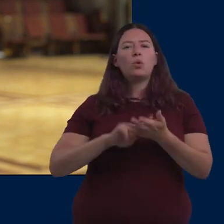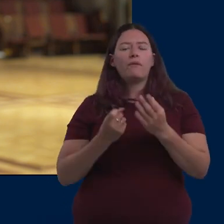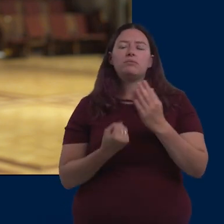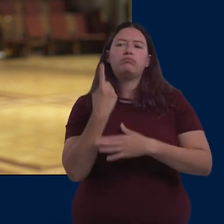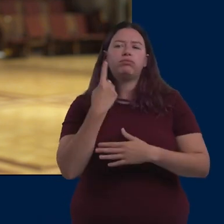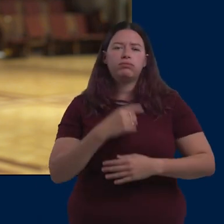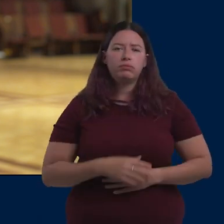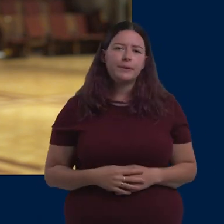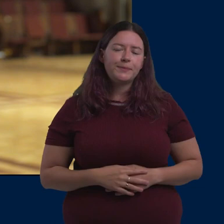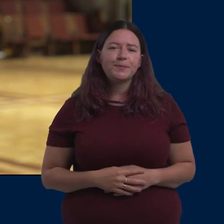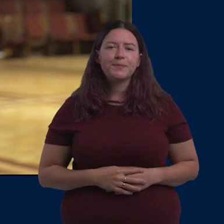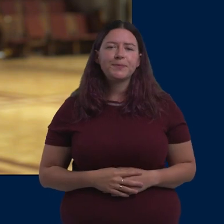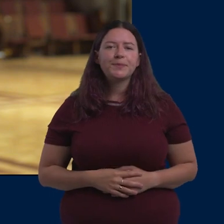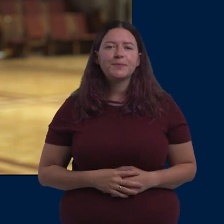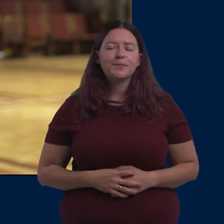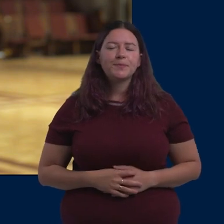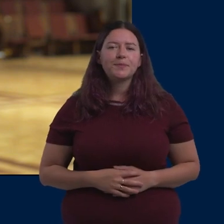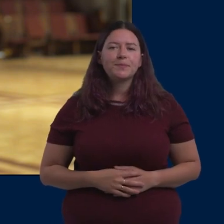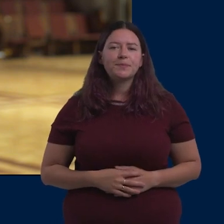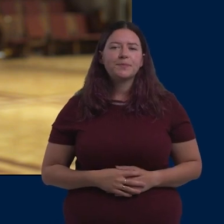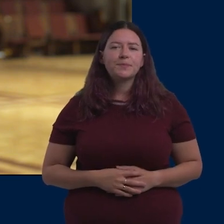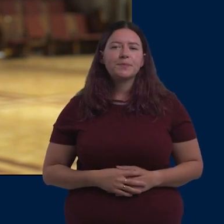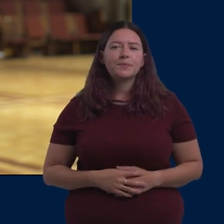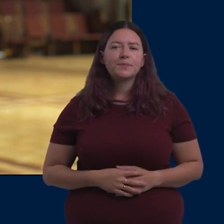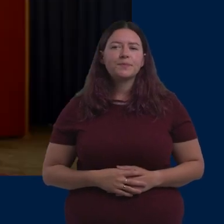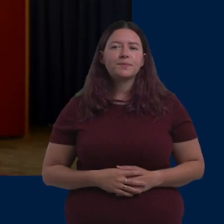subjects long before anyone had heard of COVID-19.